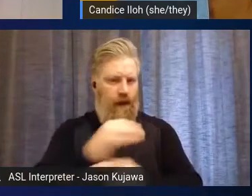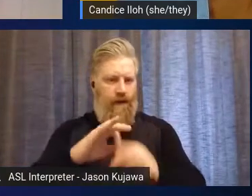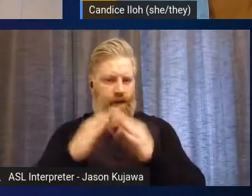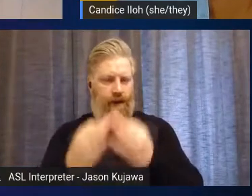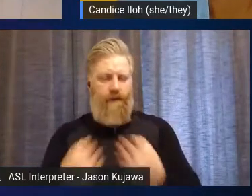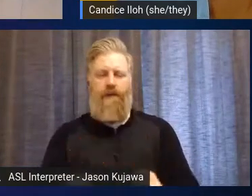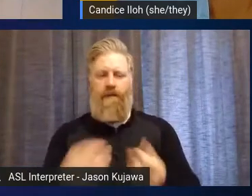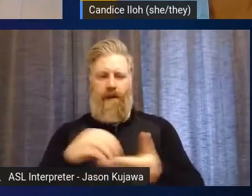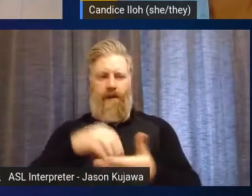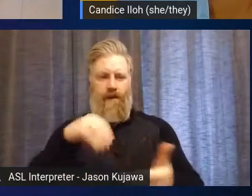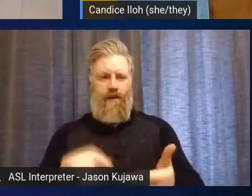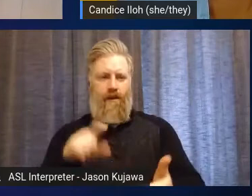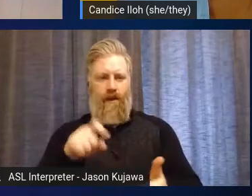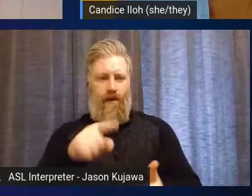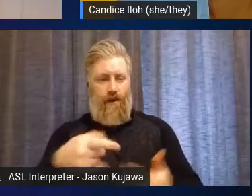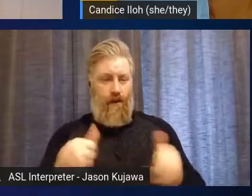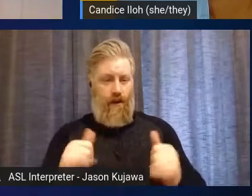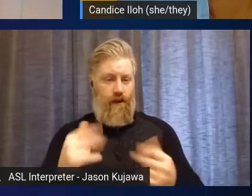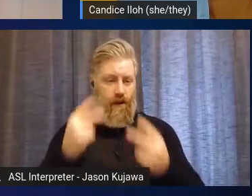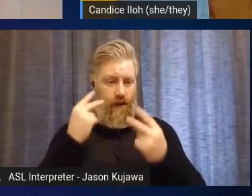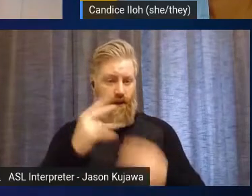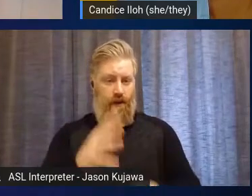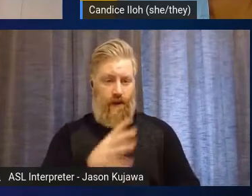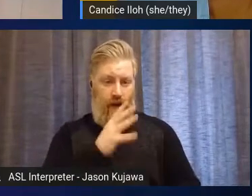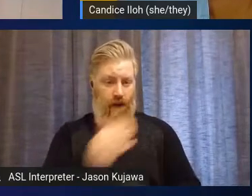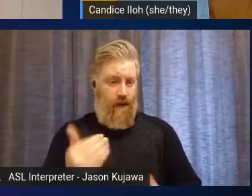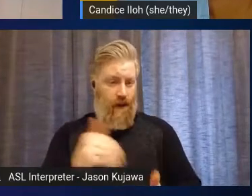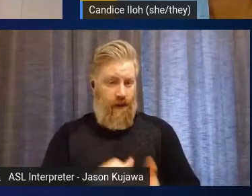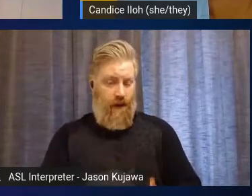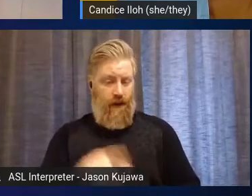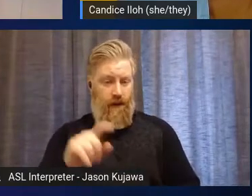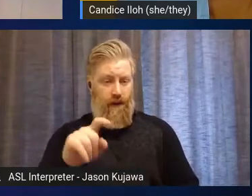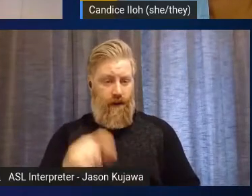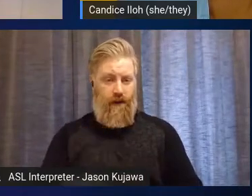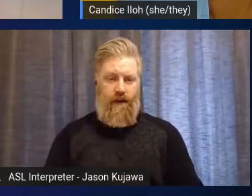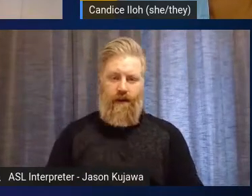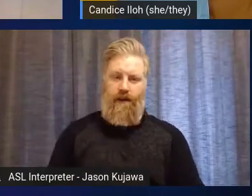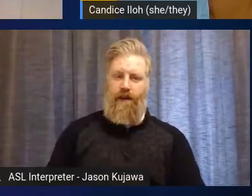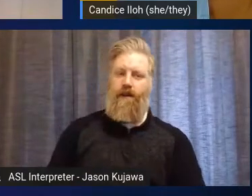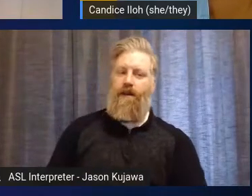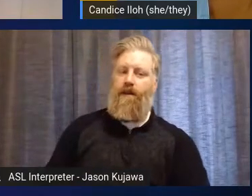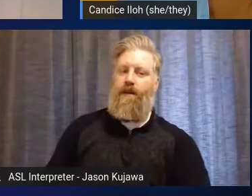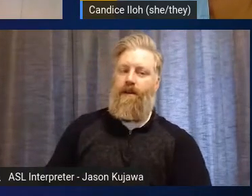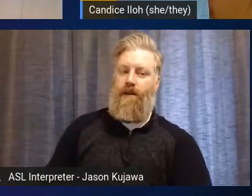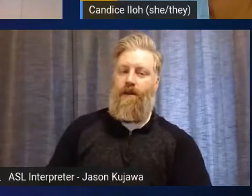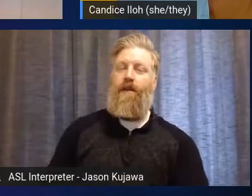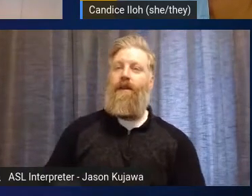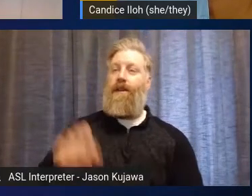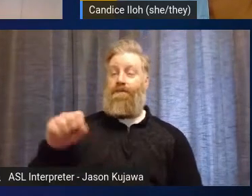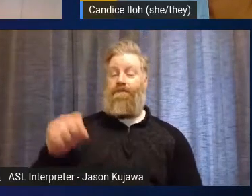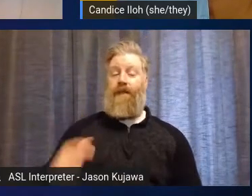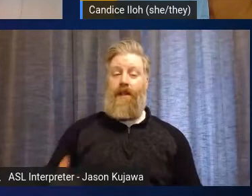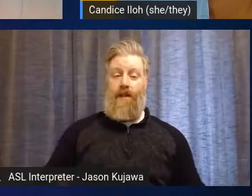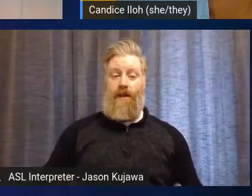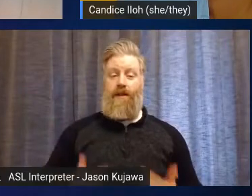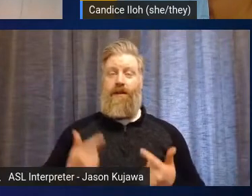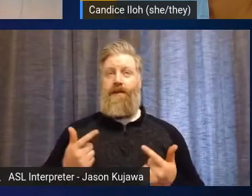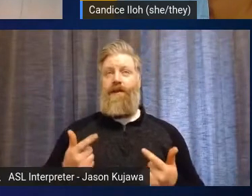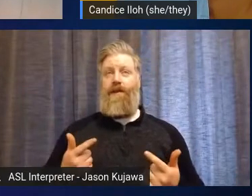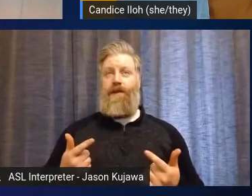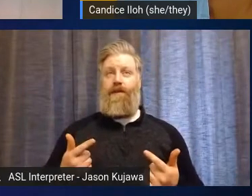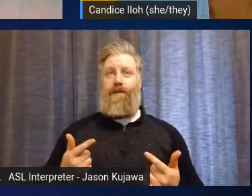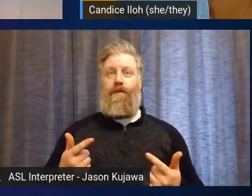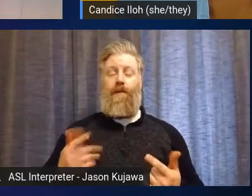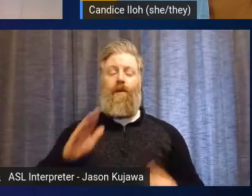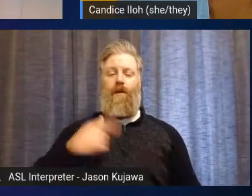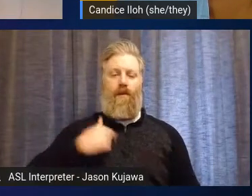you ever get to see your, you ever got to see your mother again. Yeah, so life, you know, growing